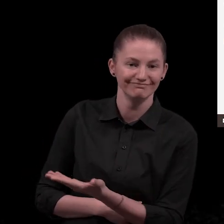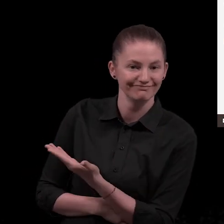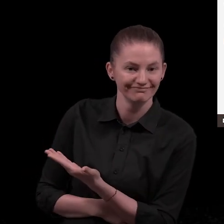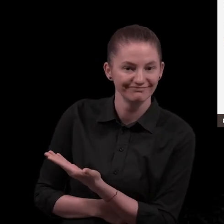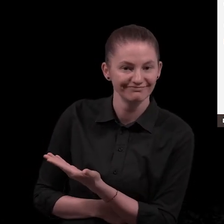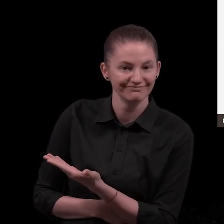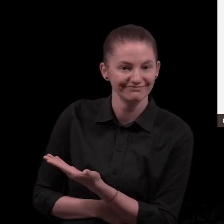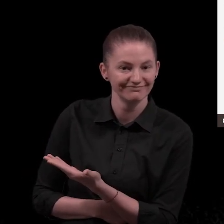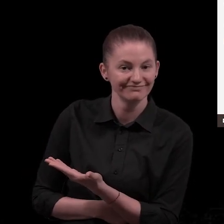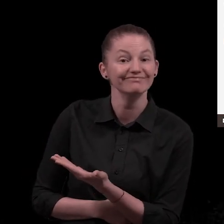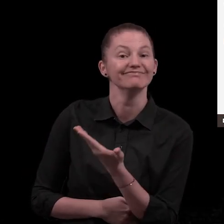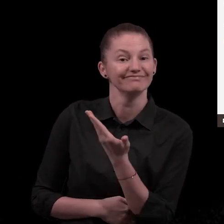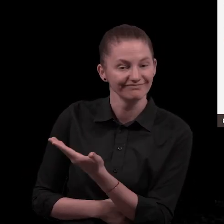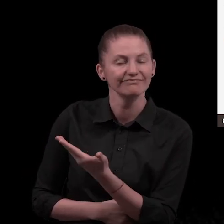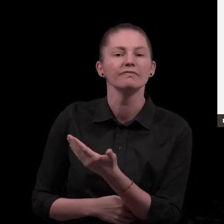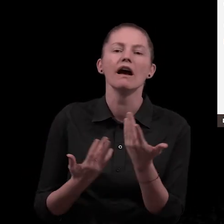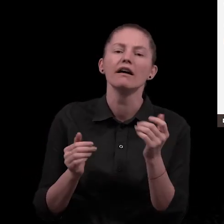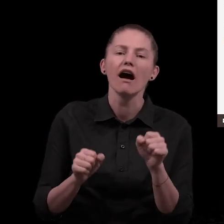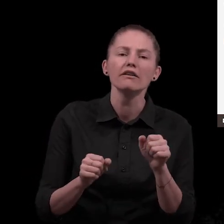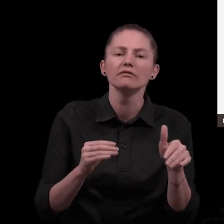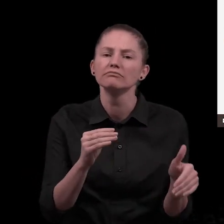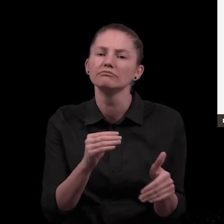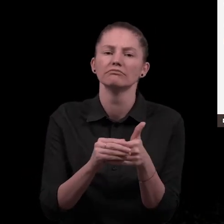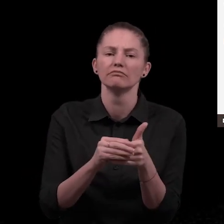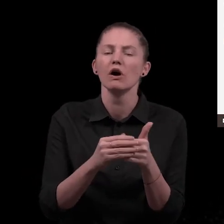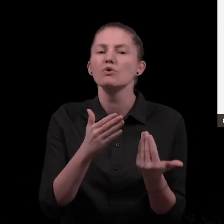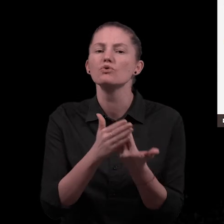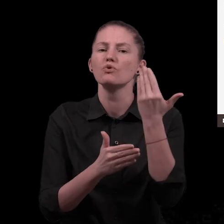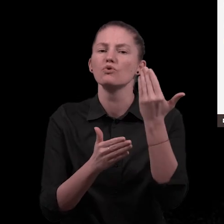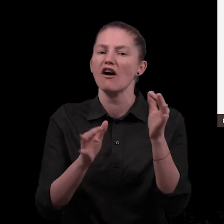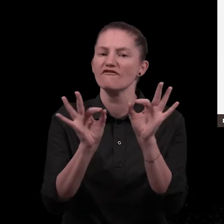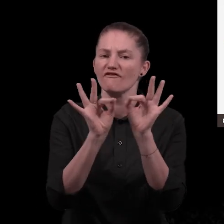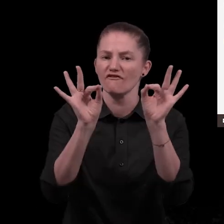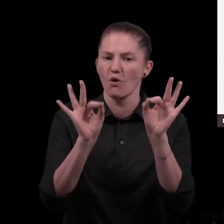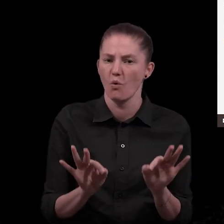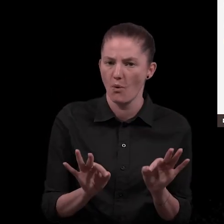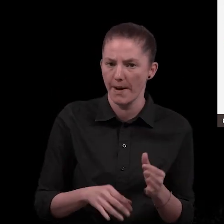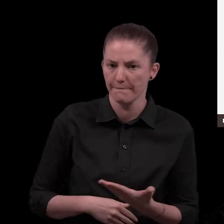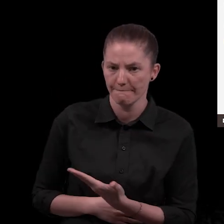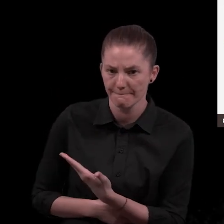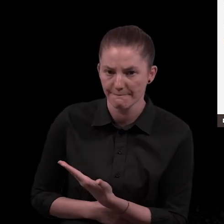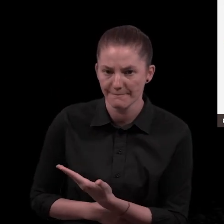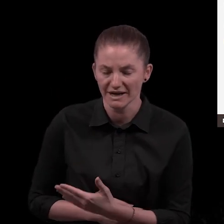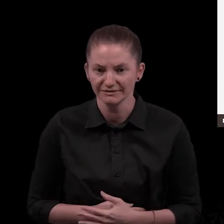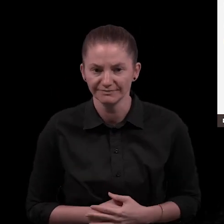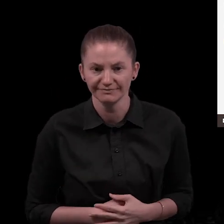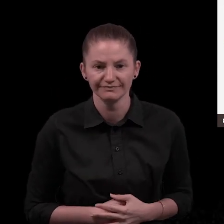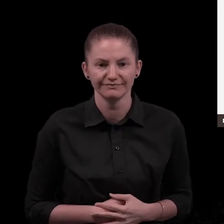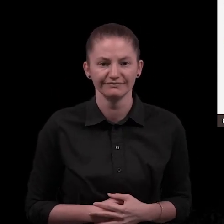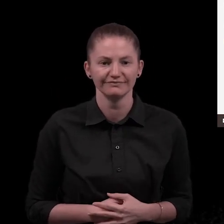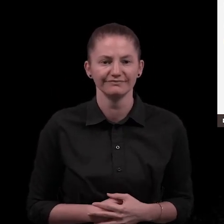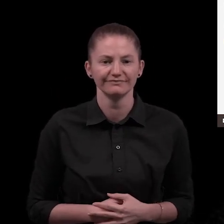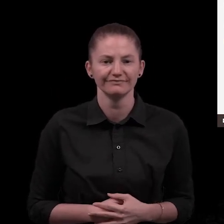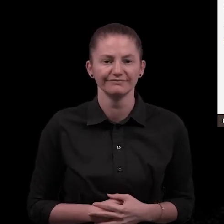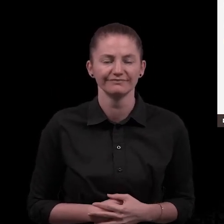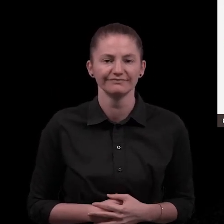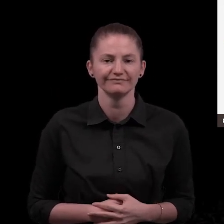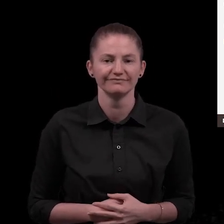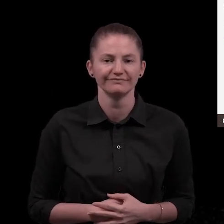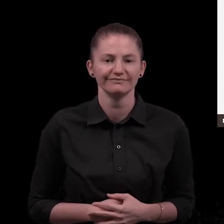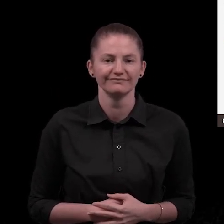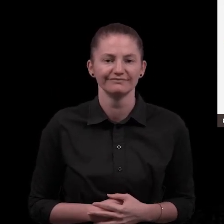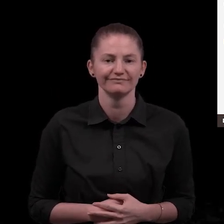For invoice number, I'm going to highlight the invoice number. And for total, I'm going to select the total. I've completed